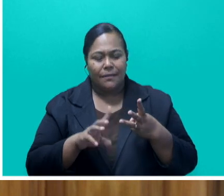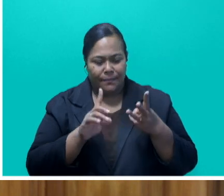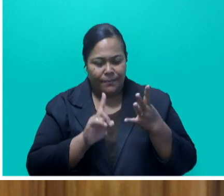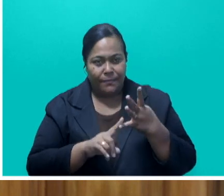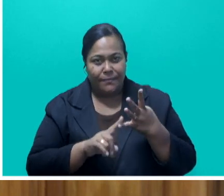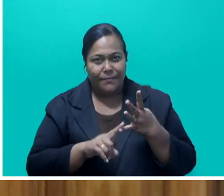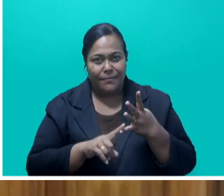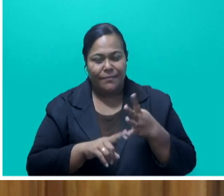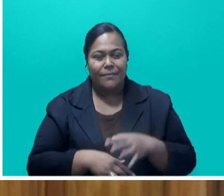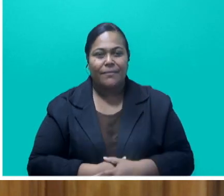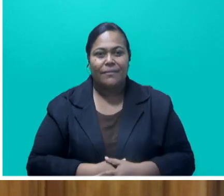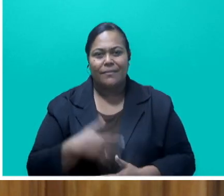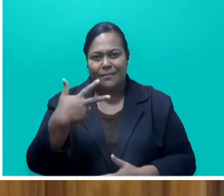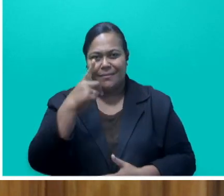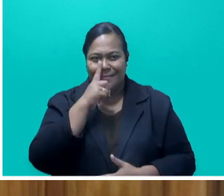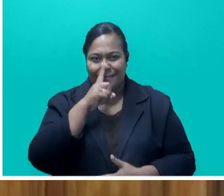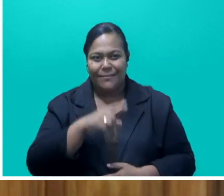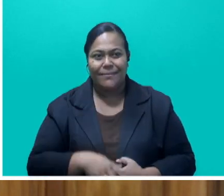and Moape Malururu.